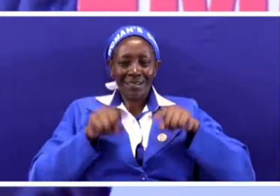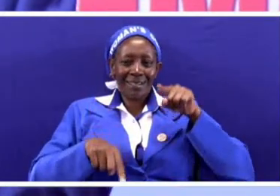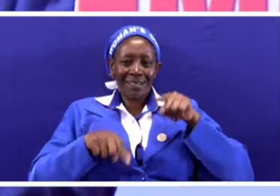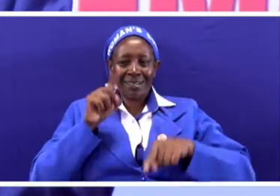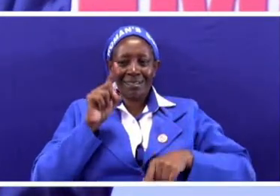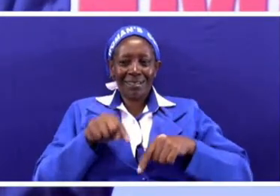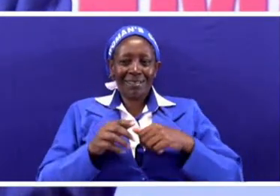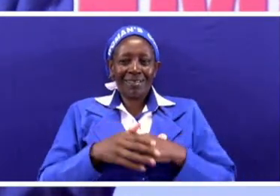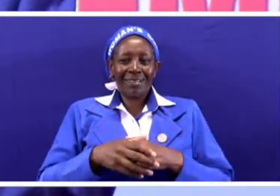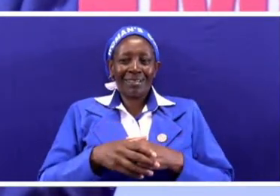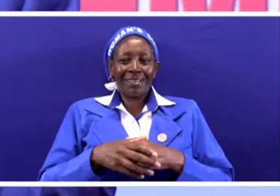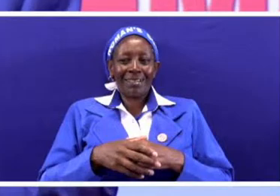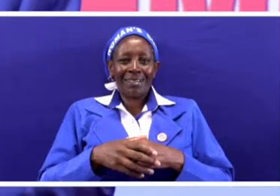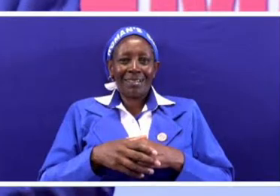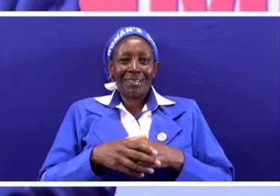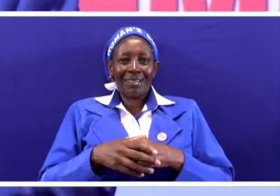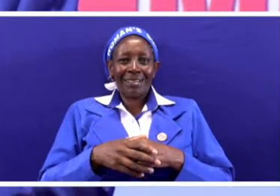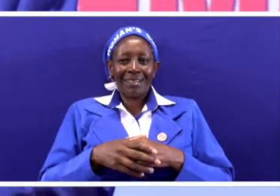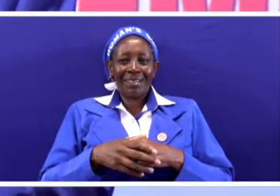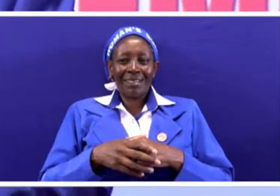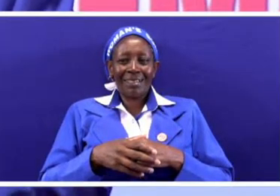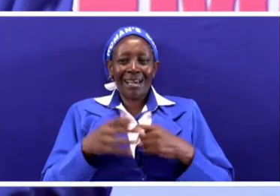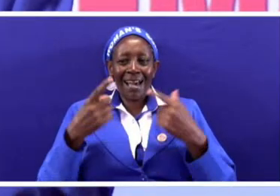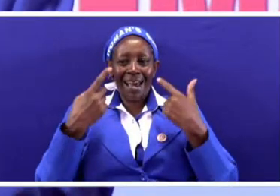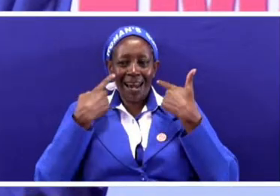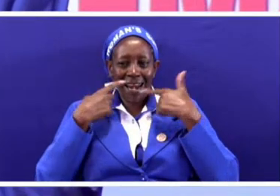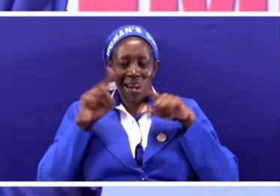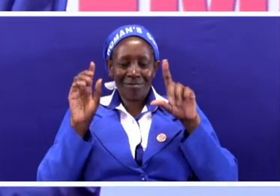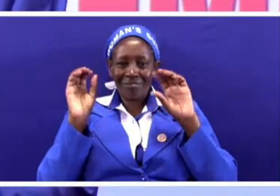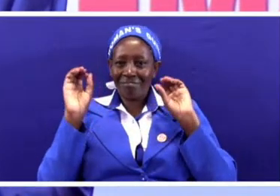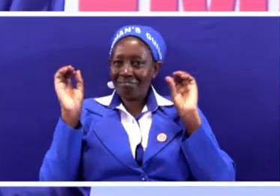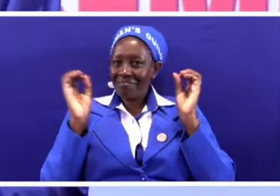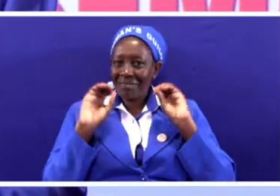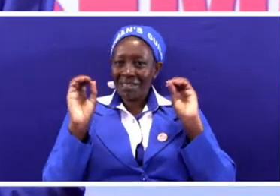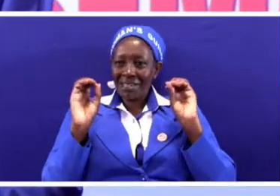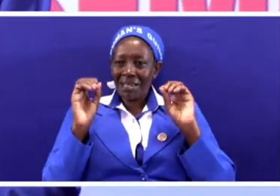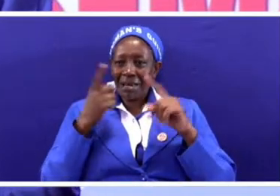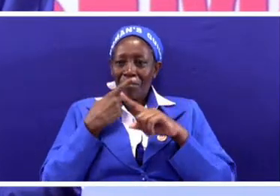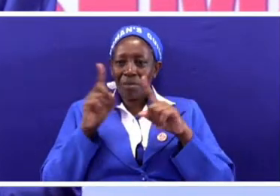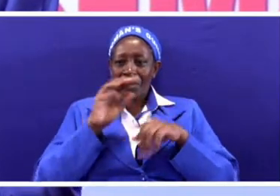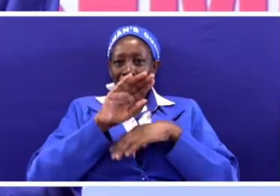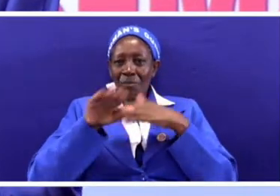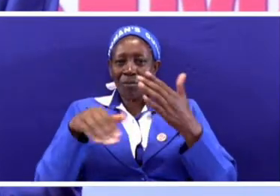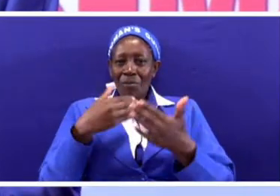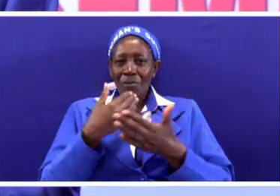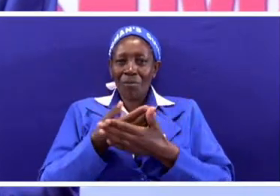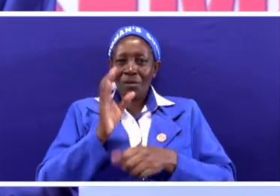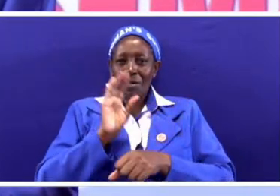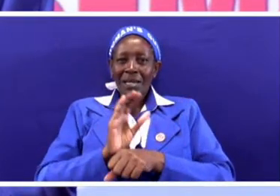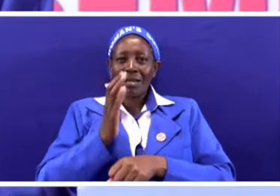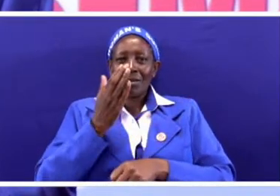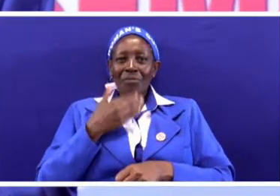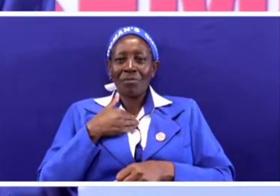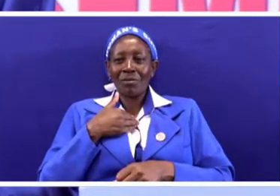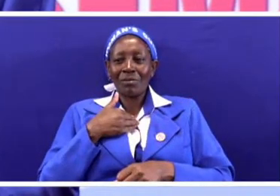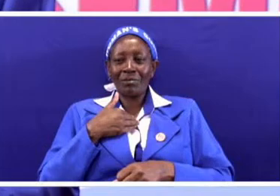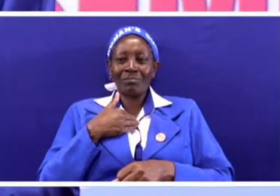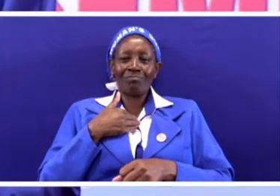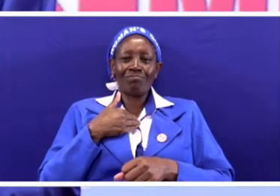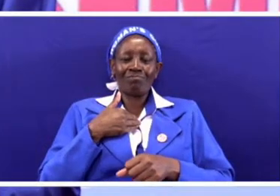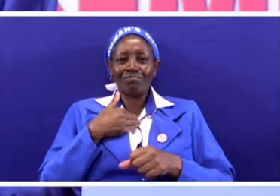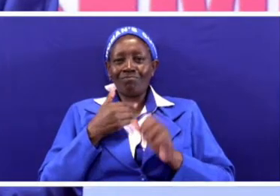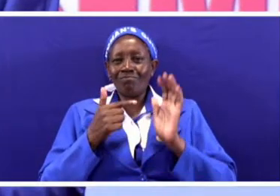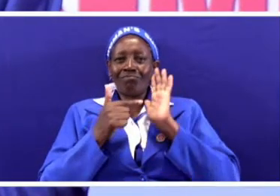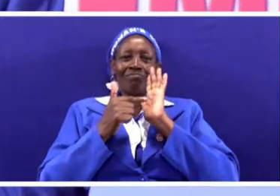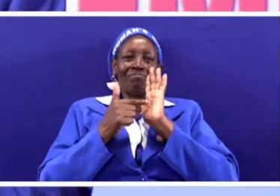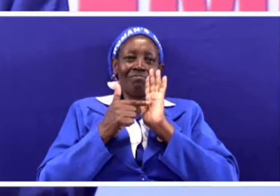not declared, but of course every denomination would want to shine in that institution.